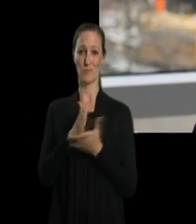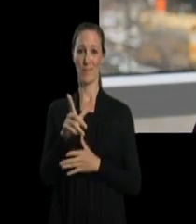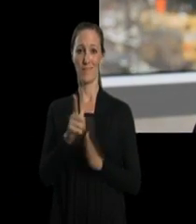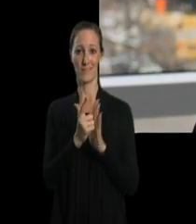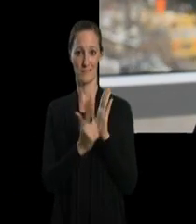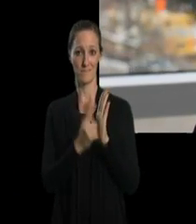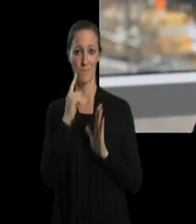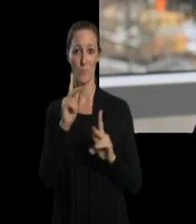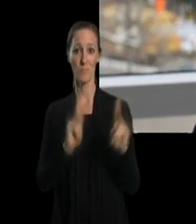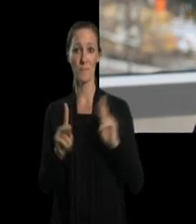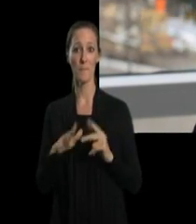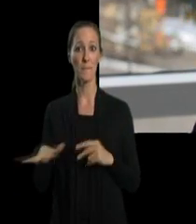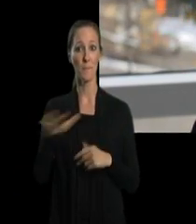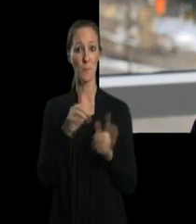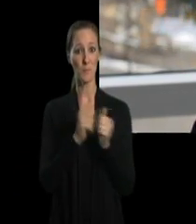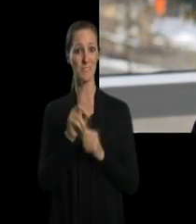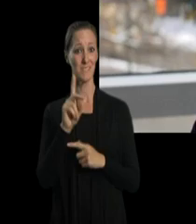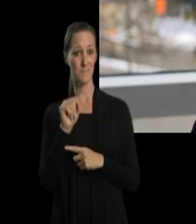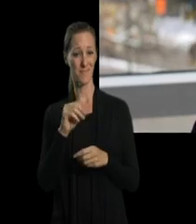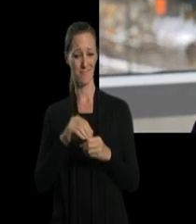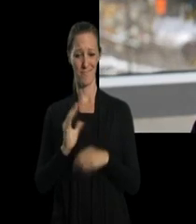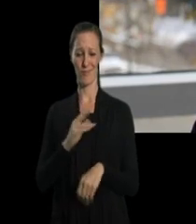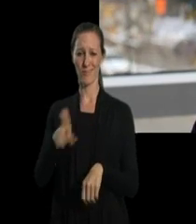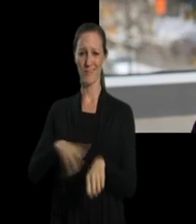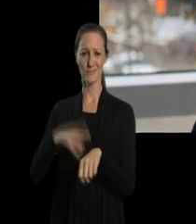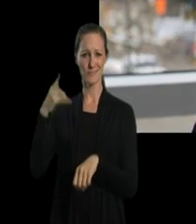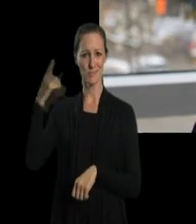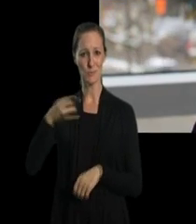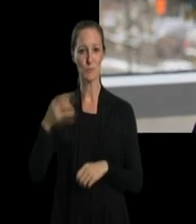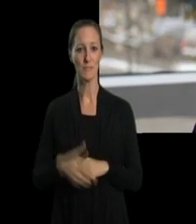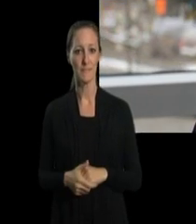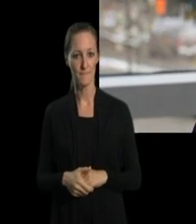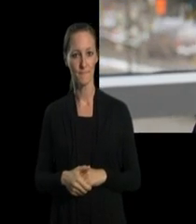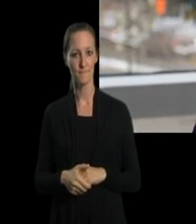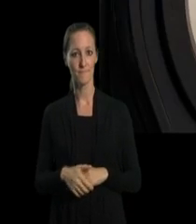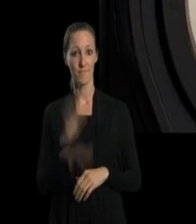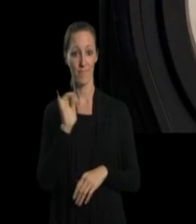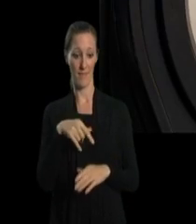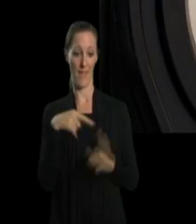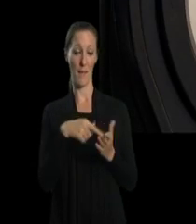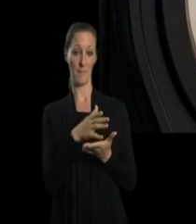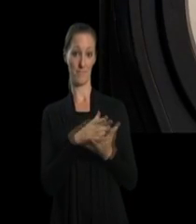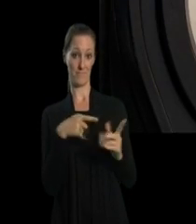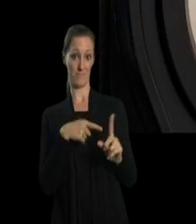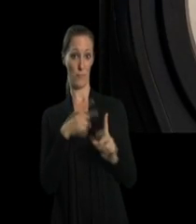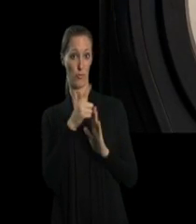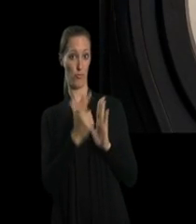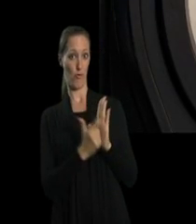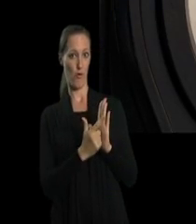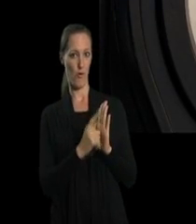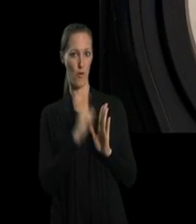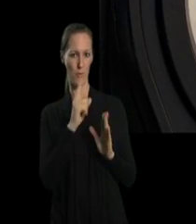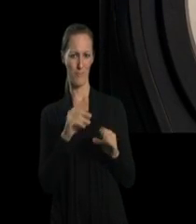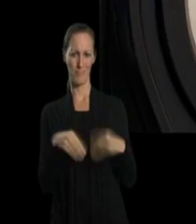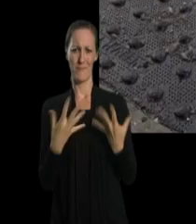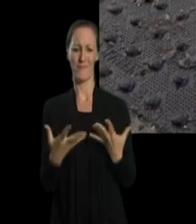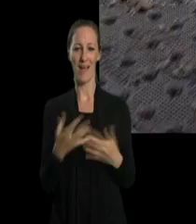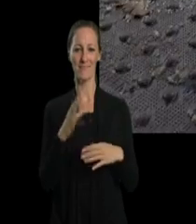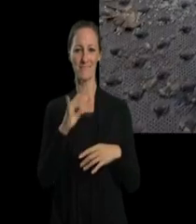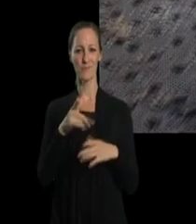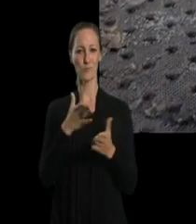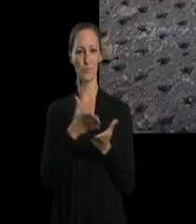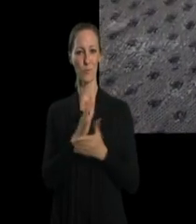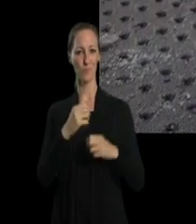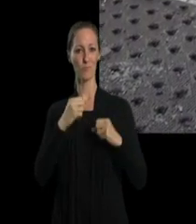pieces of civil rights legislation for people with disabilities in our nation's history. It's a piece of legislation that provides